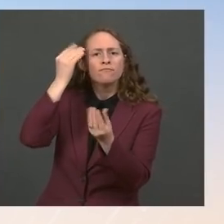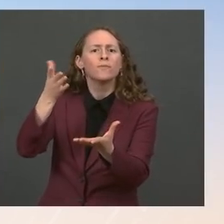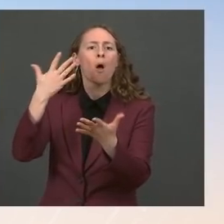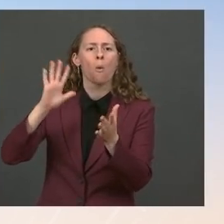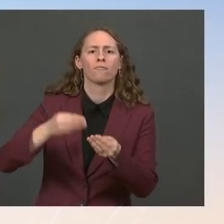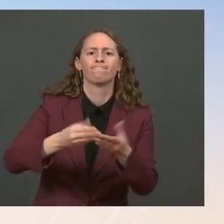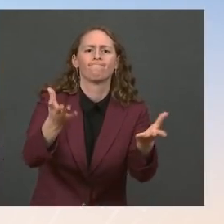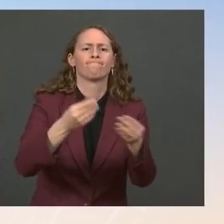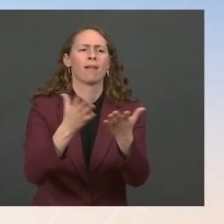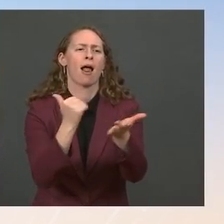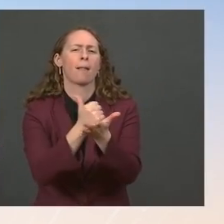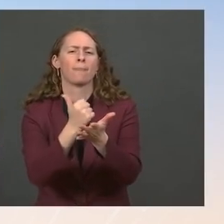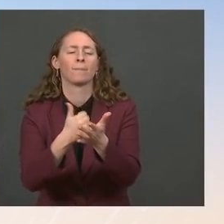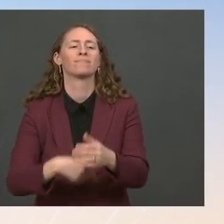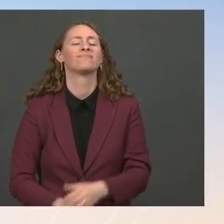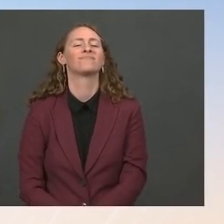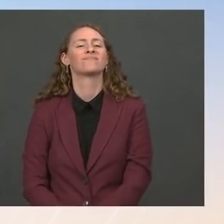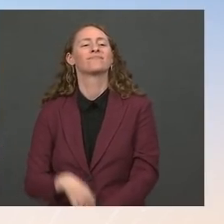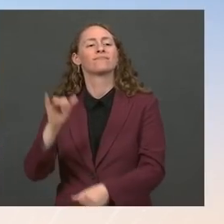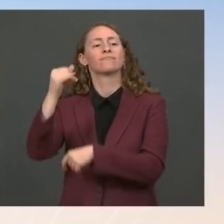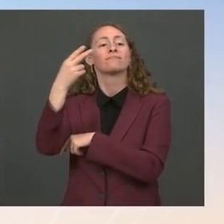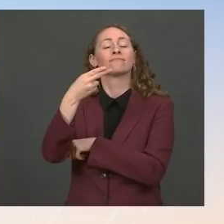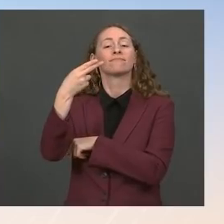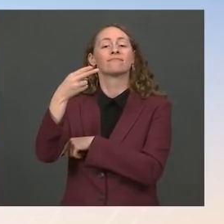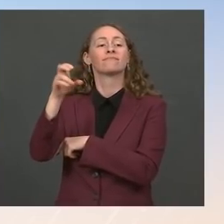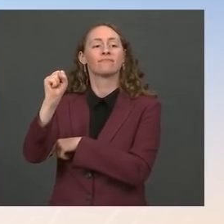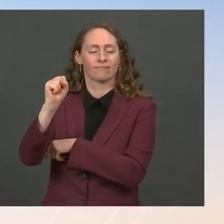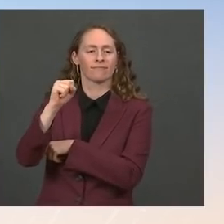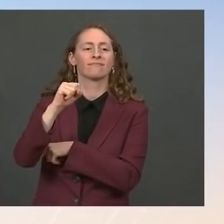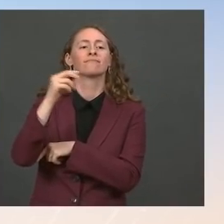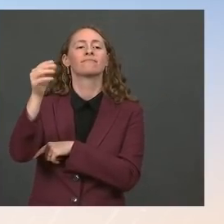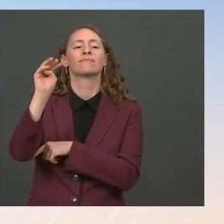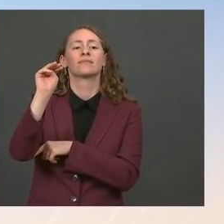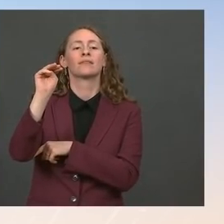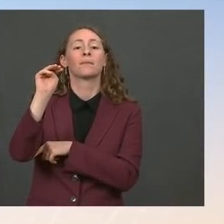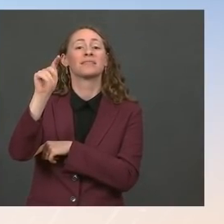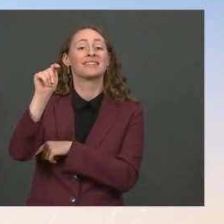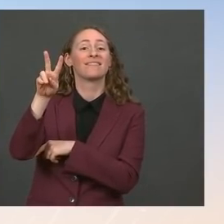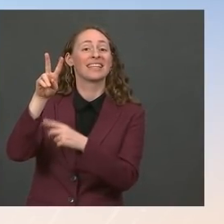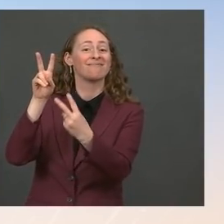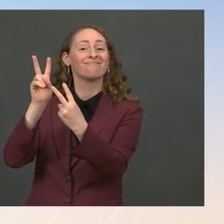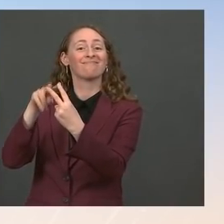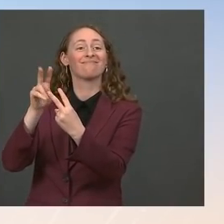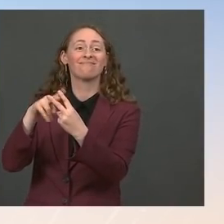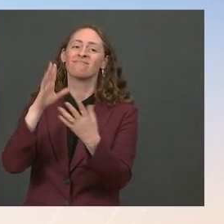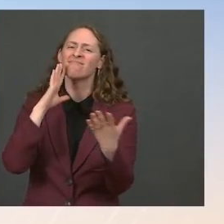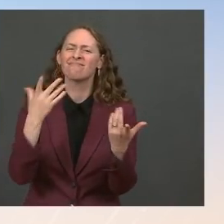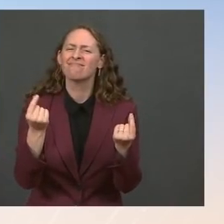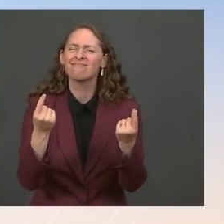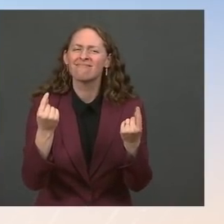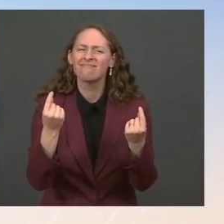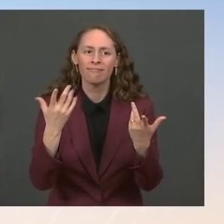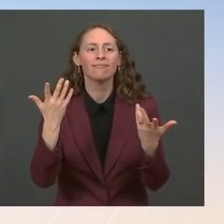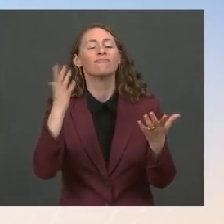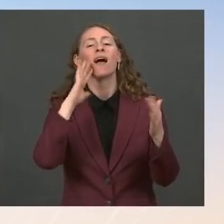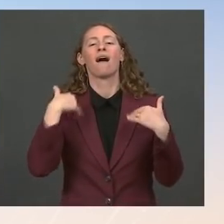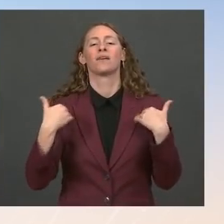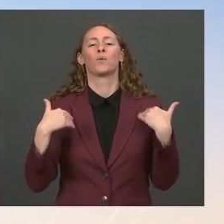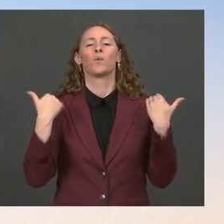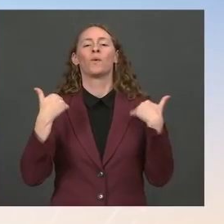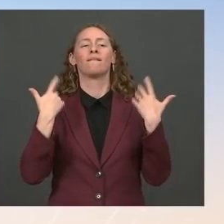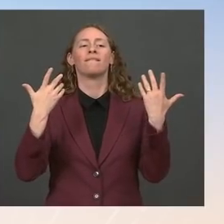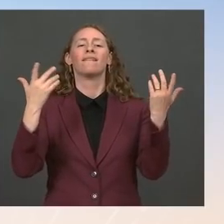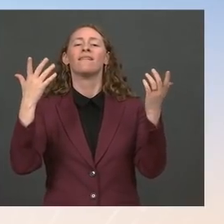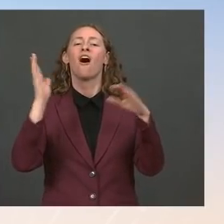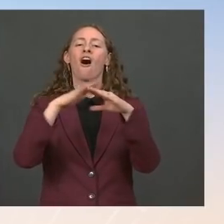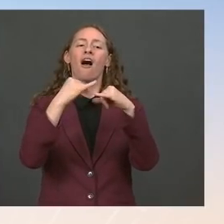MTV have also just announced that they'll be hosting a youth mental health forum early next year, which will engage young people directly in